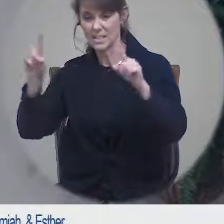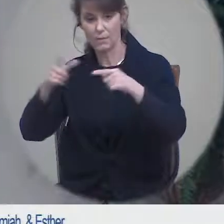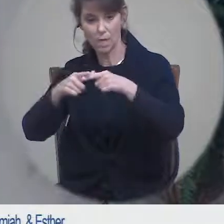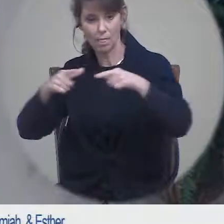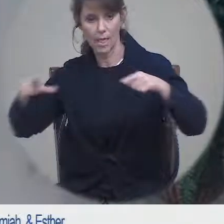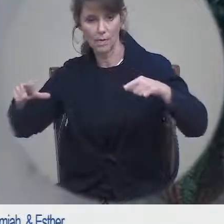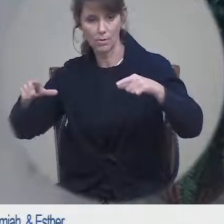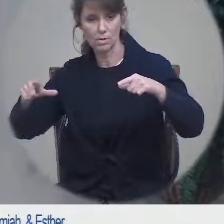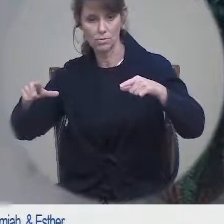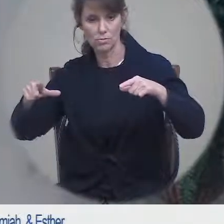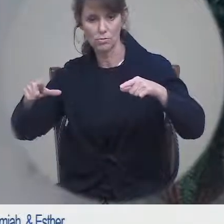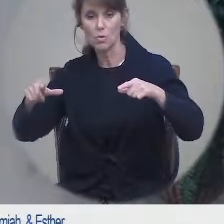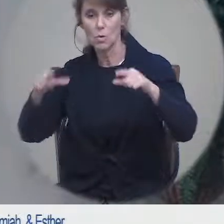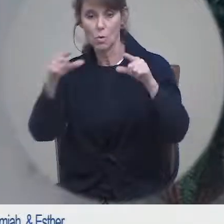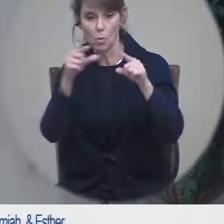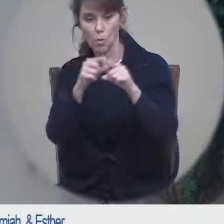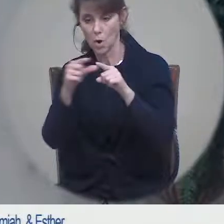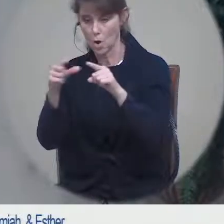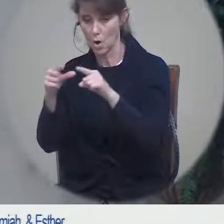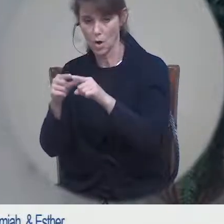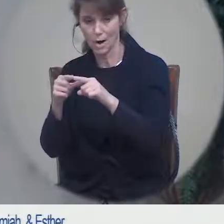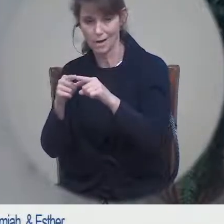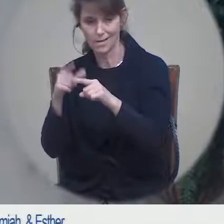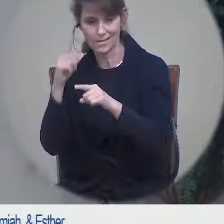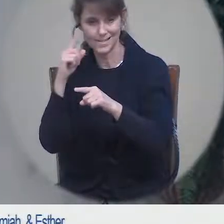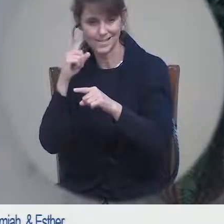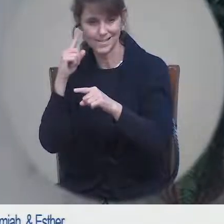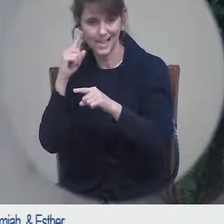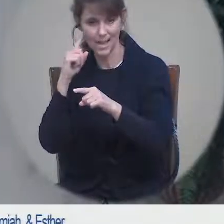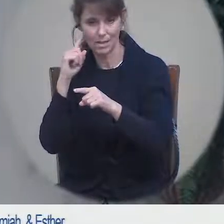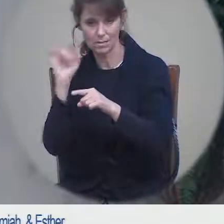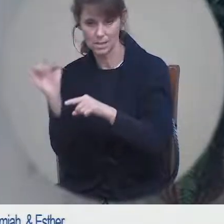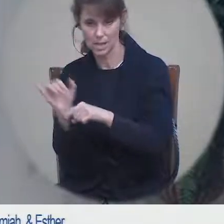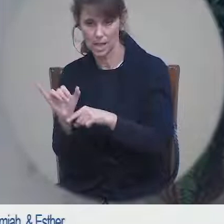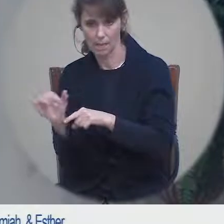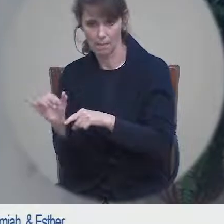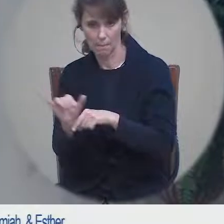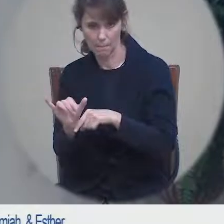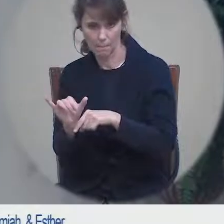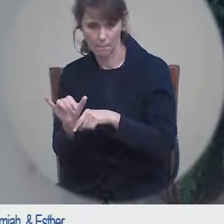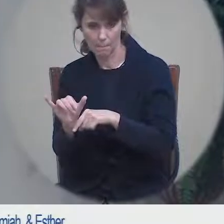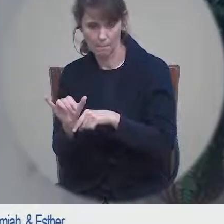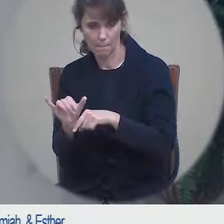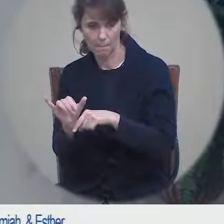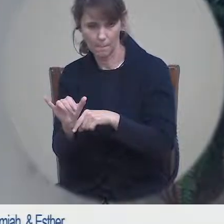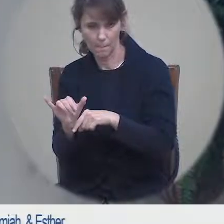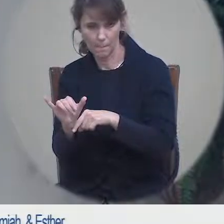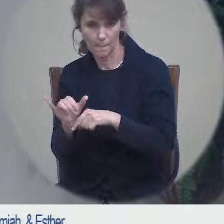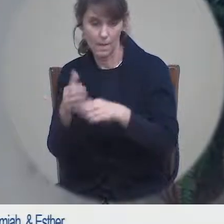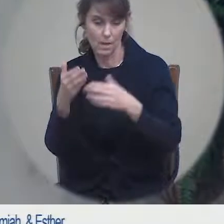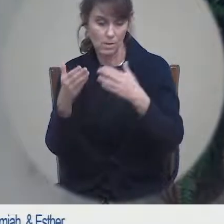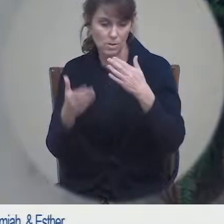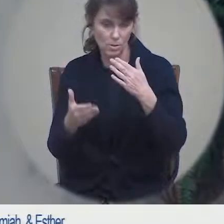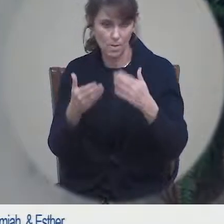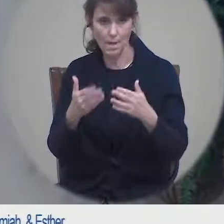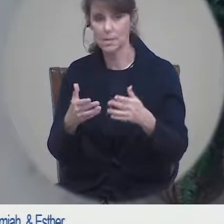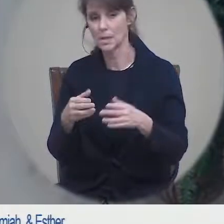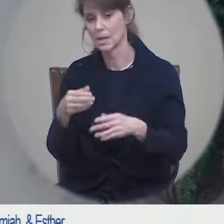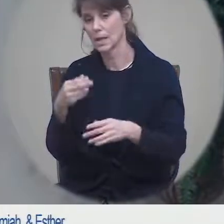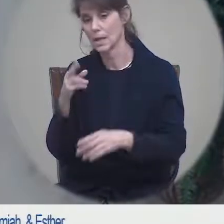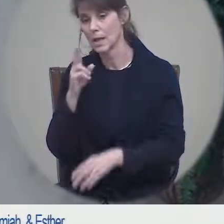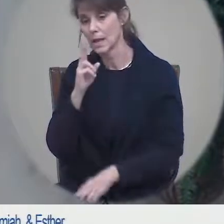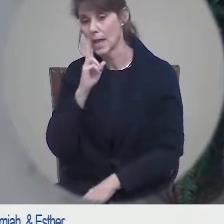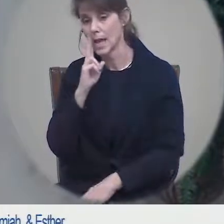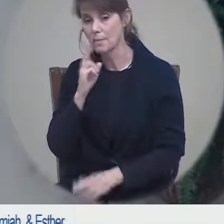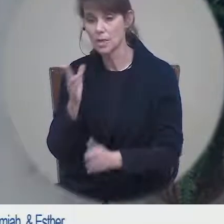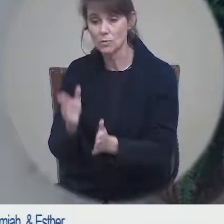has suggested that when Haman first made the request, he purposefully made a play